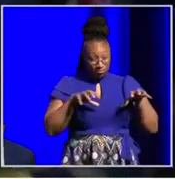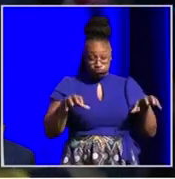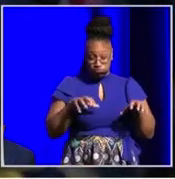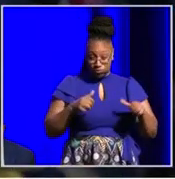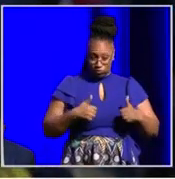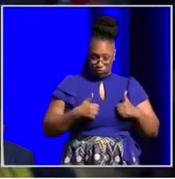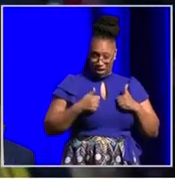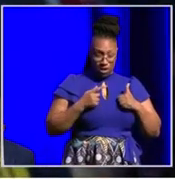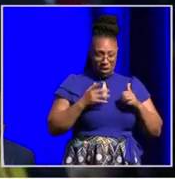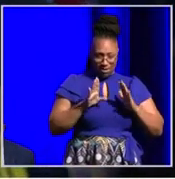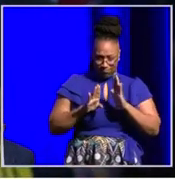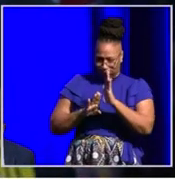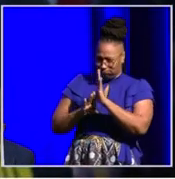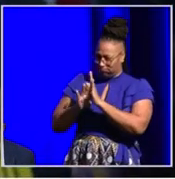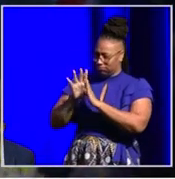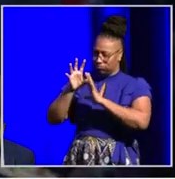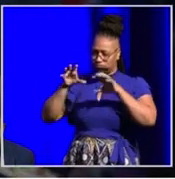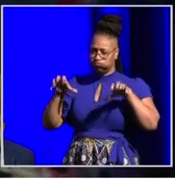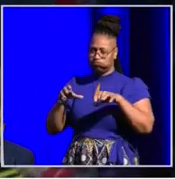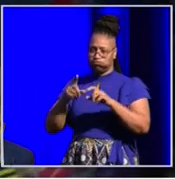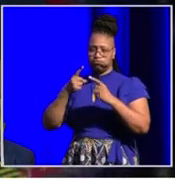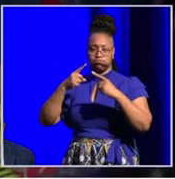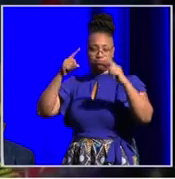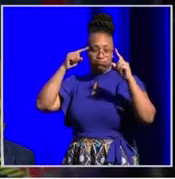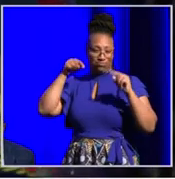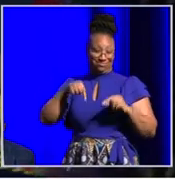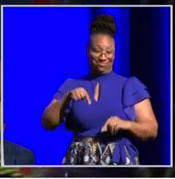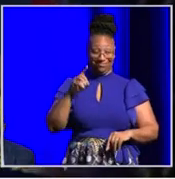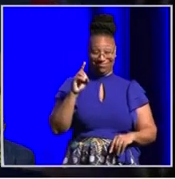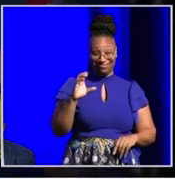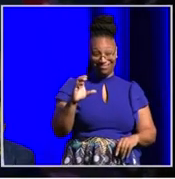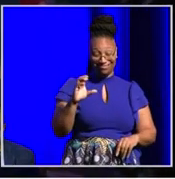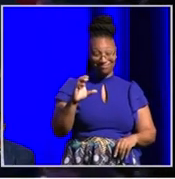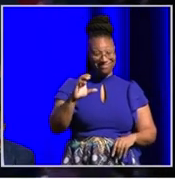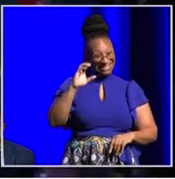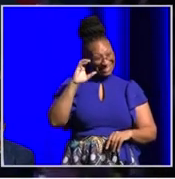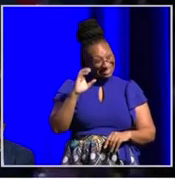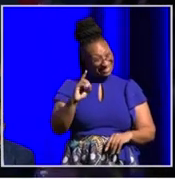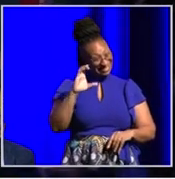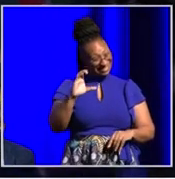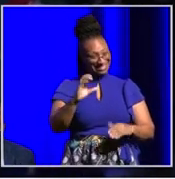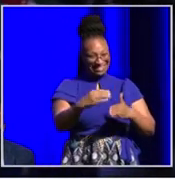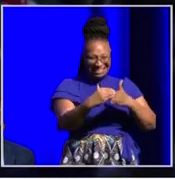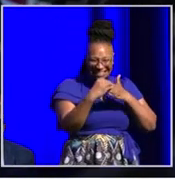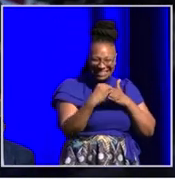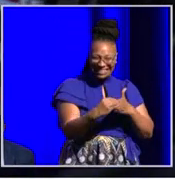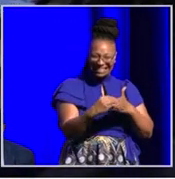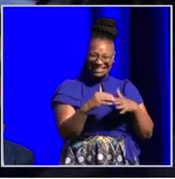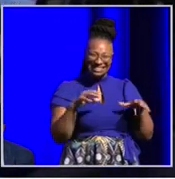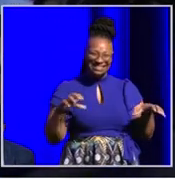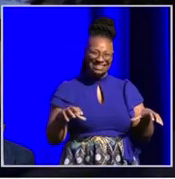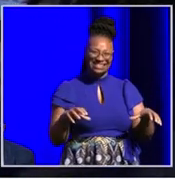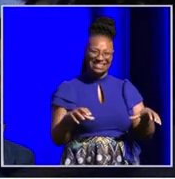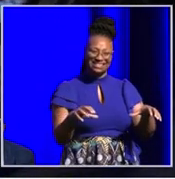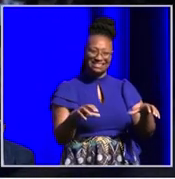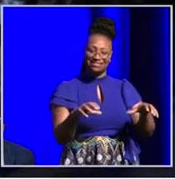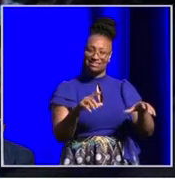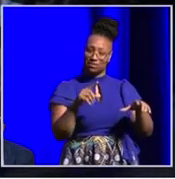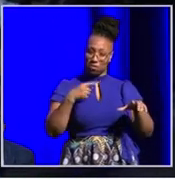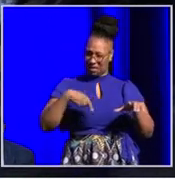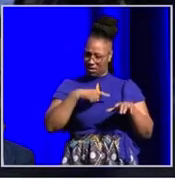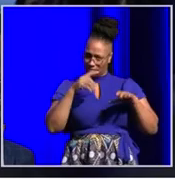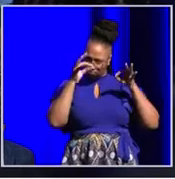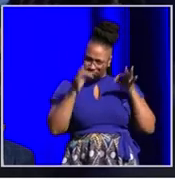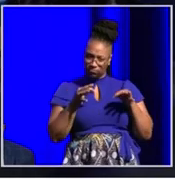lead fearlessly and courageously, the wisdom to discern and make the right decisions on our behalf, the humility